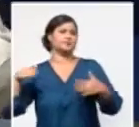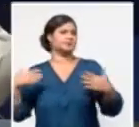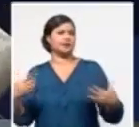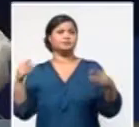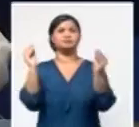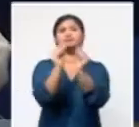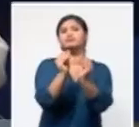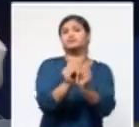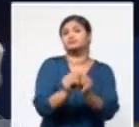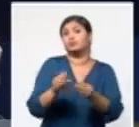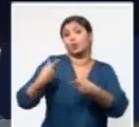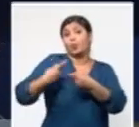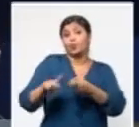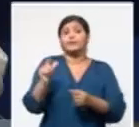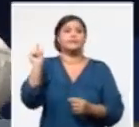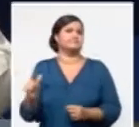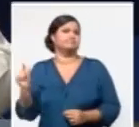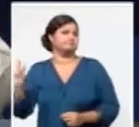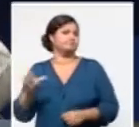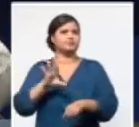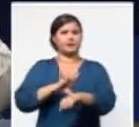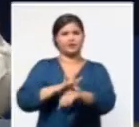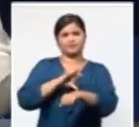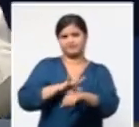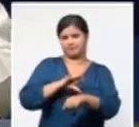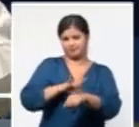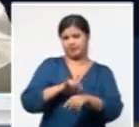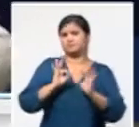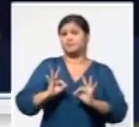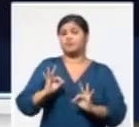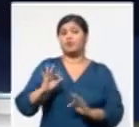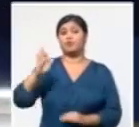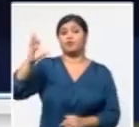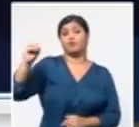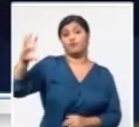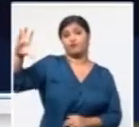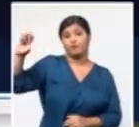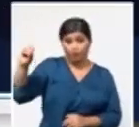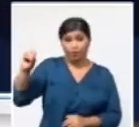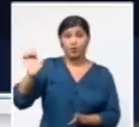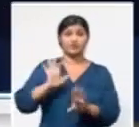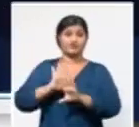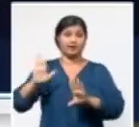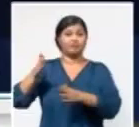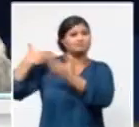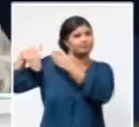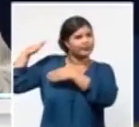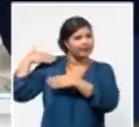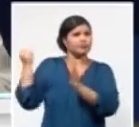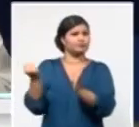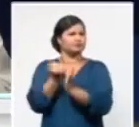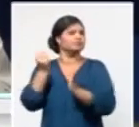case contacts from the clusters we are working on, and